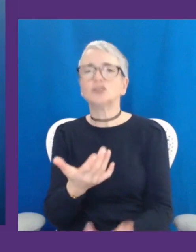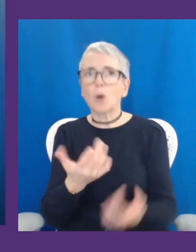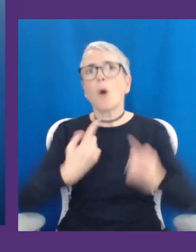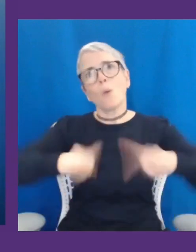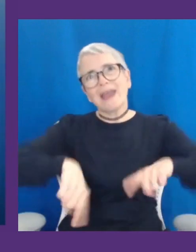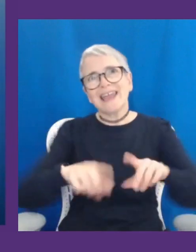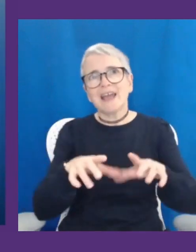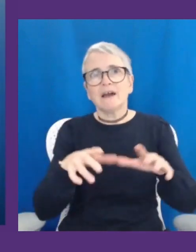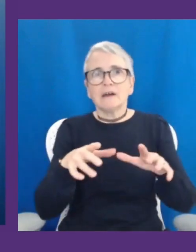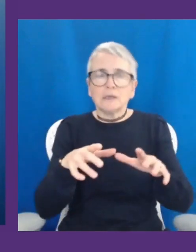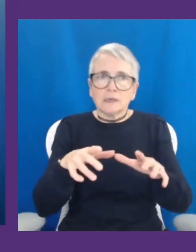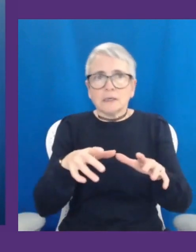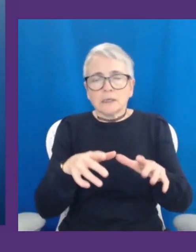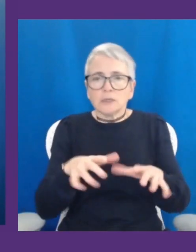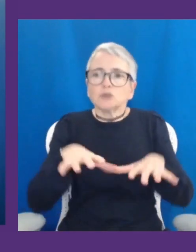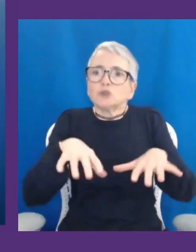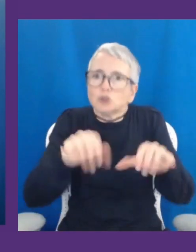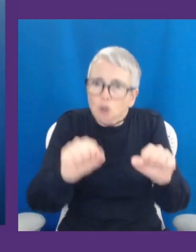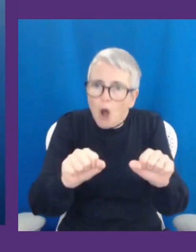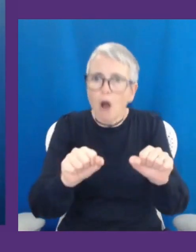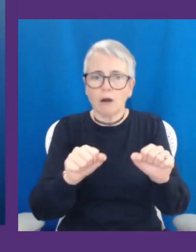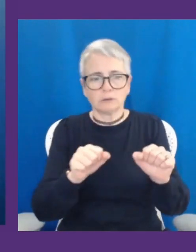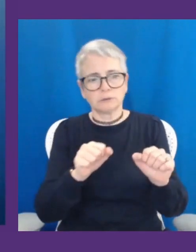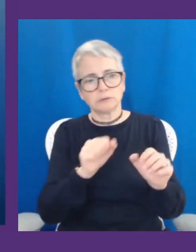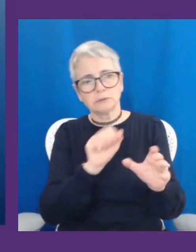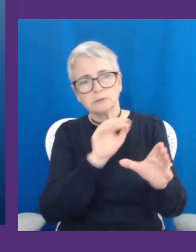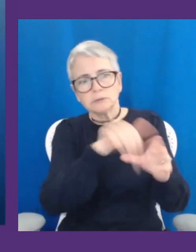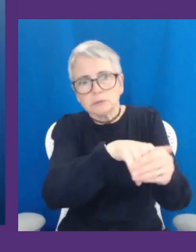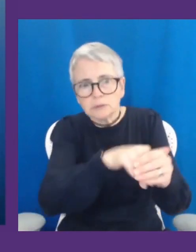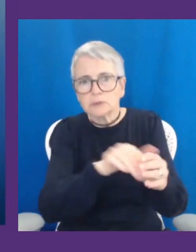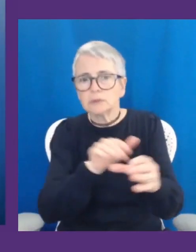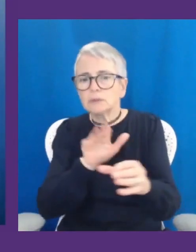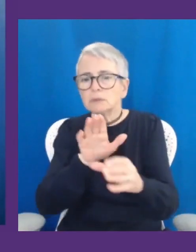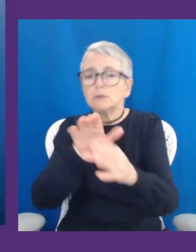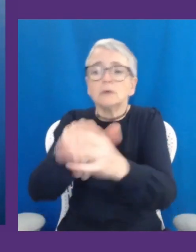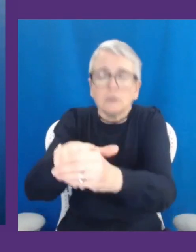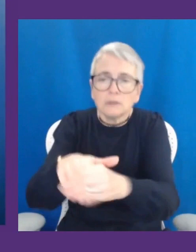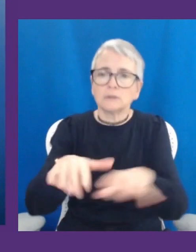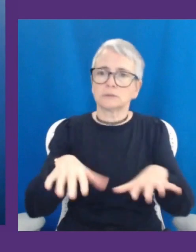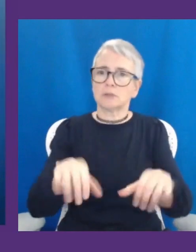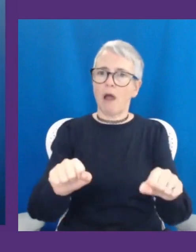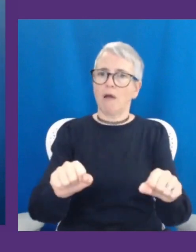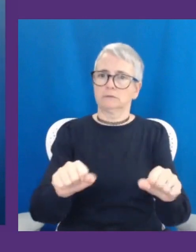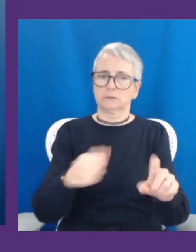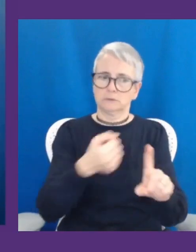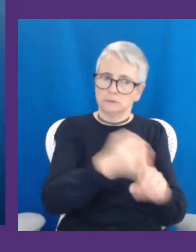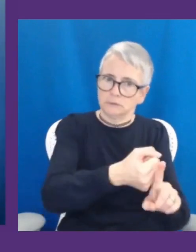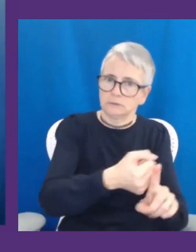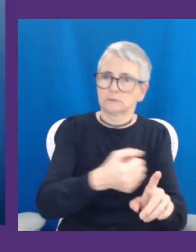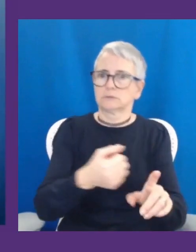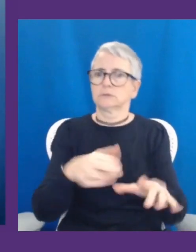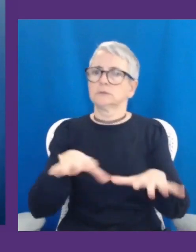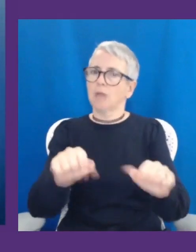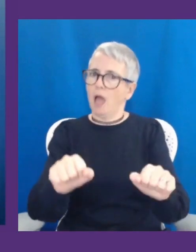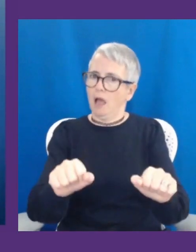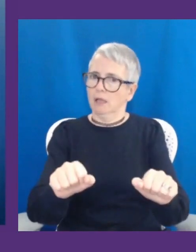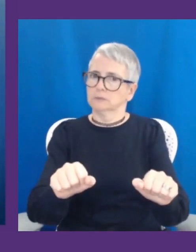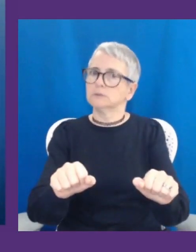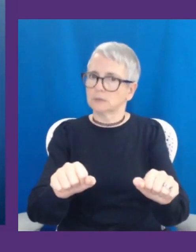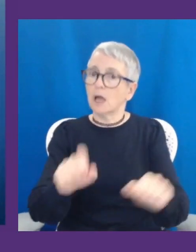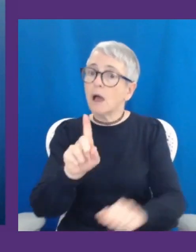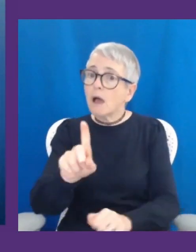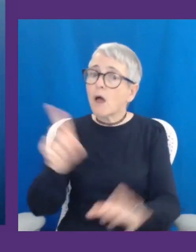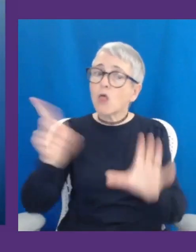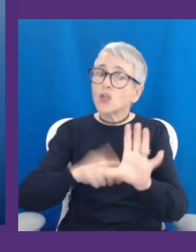space, but we're pushing. And I think that young generation as well, don't underestimate it. with social media